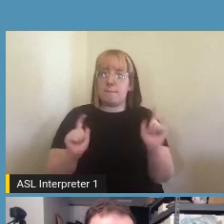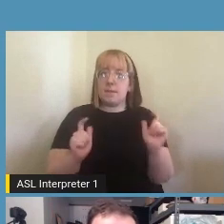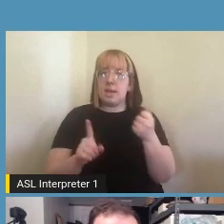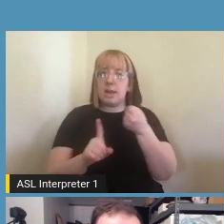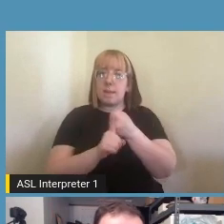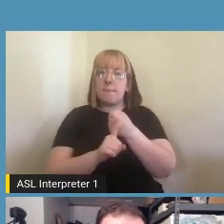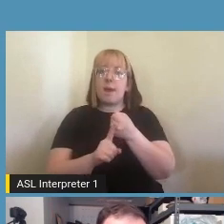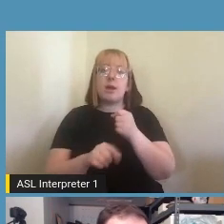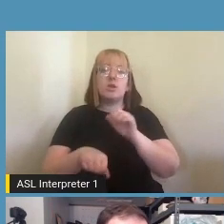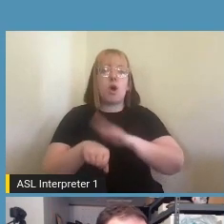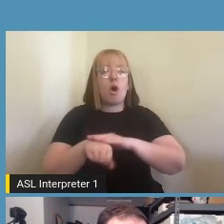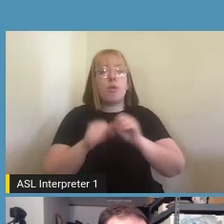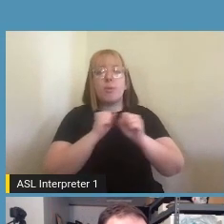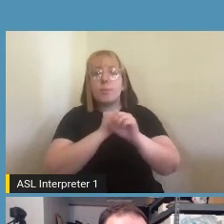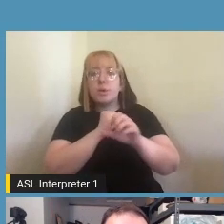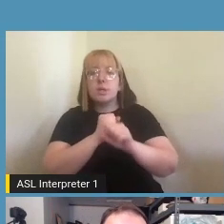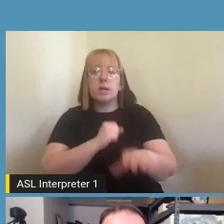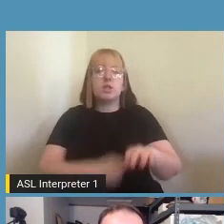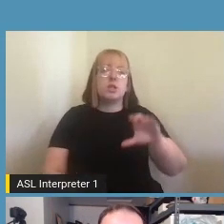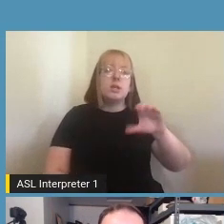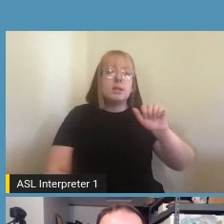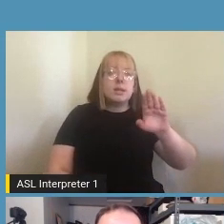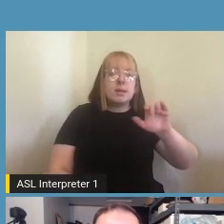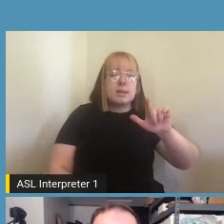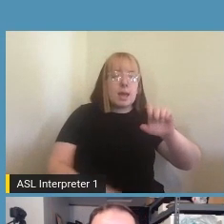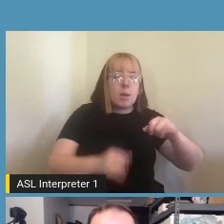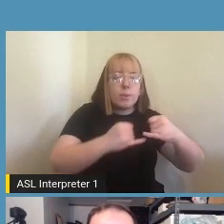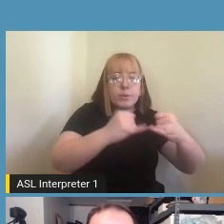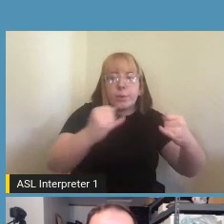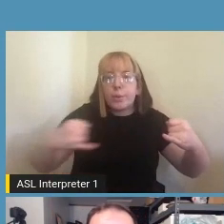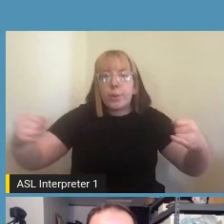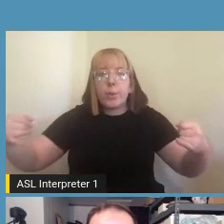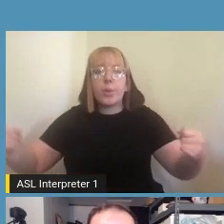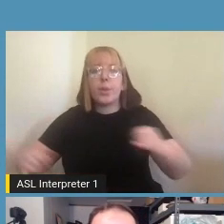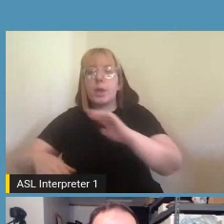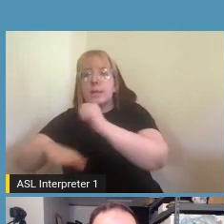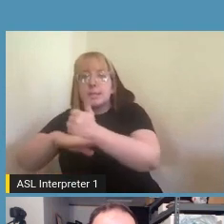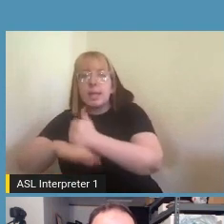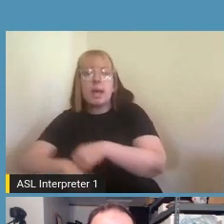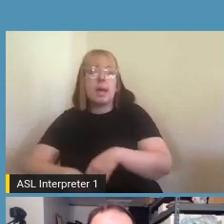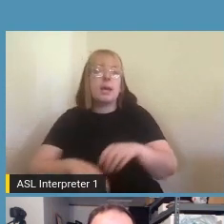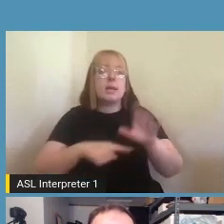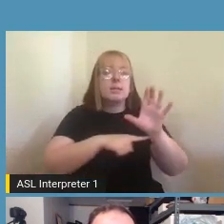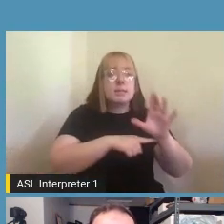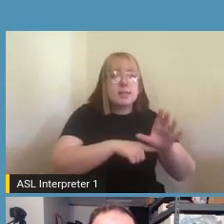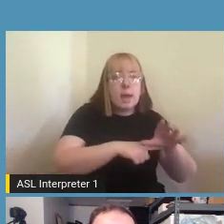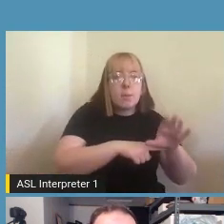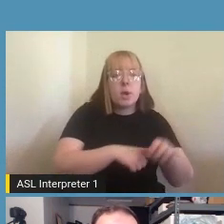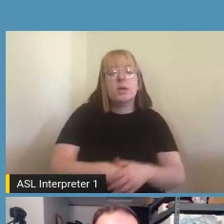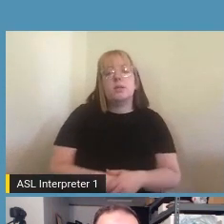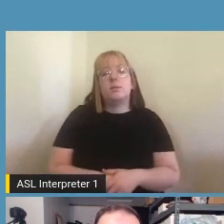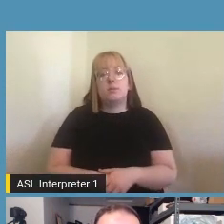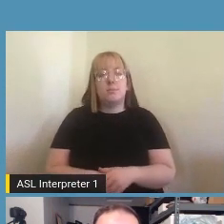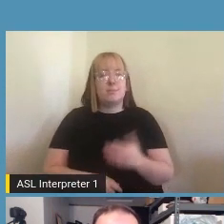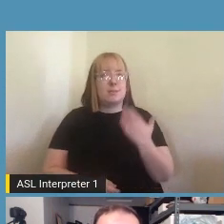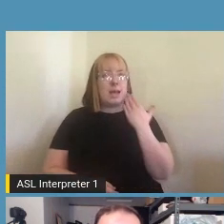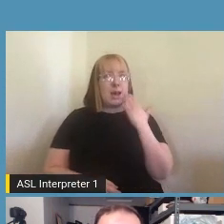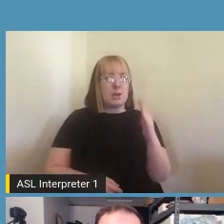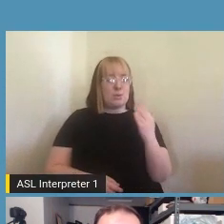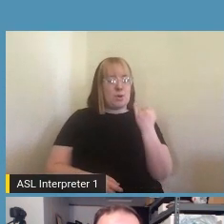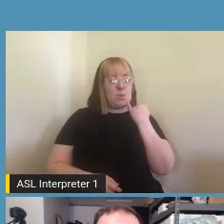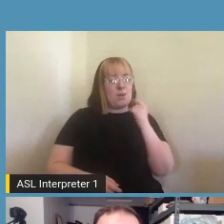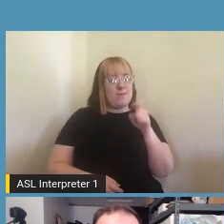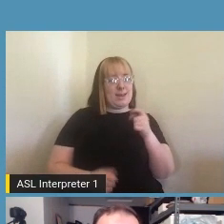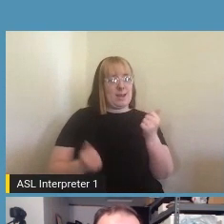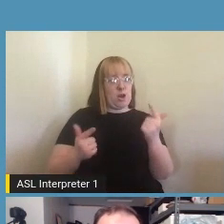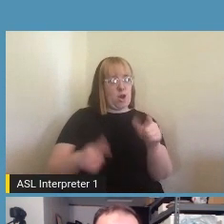the cables and stands and ladders and everything that's just all over the place. And I said, I don't know that I need all of this.